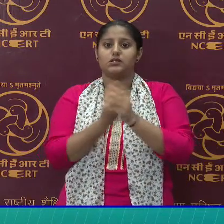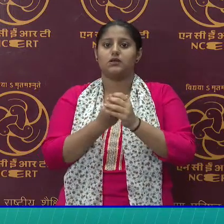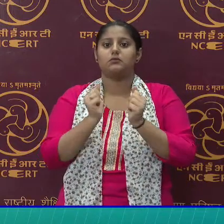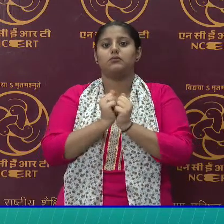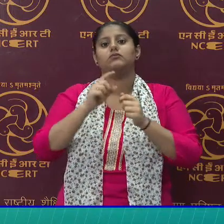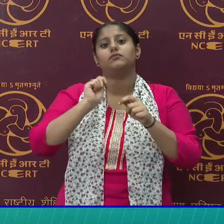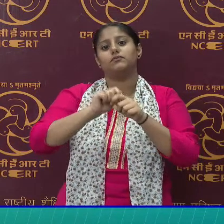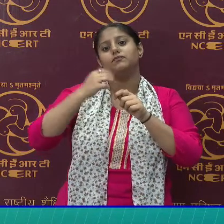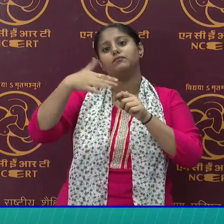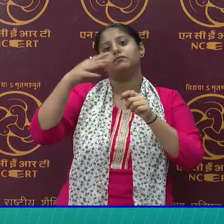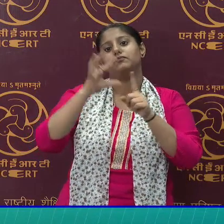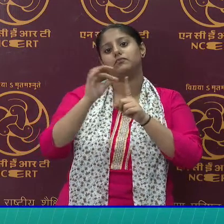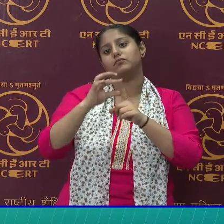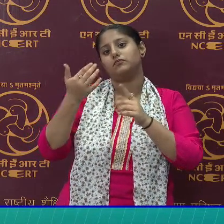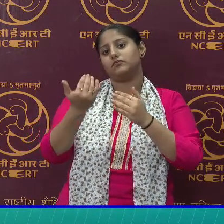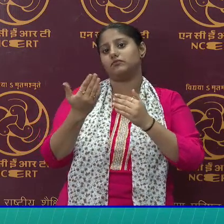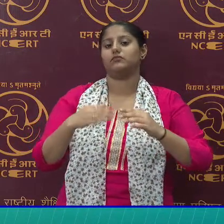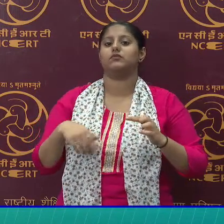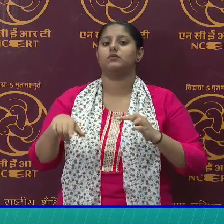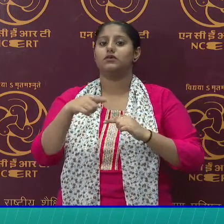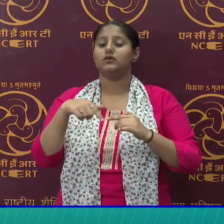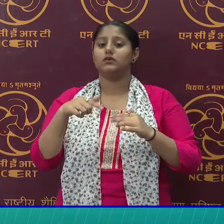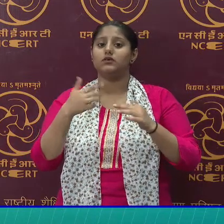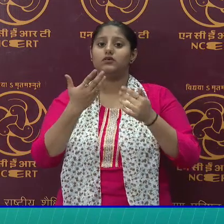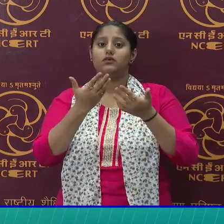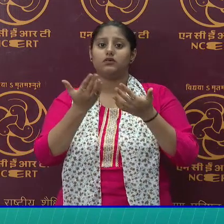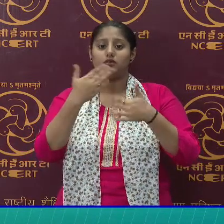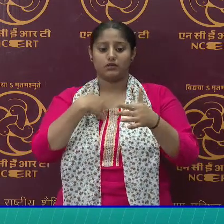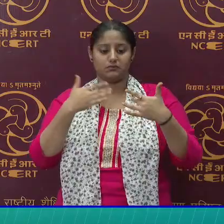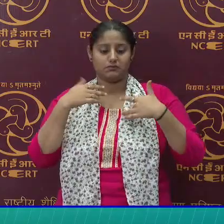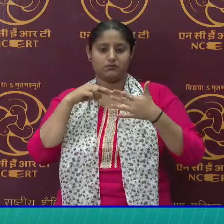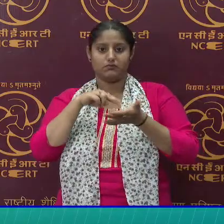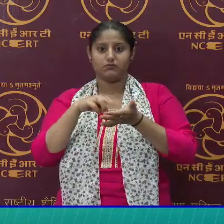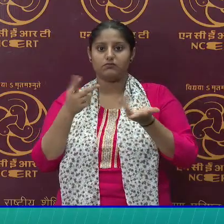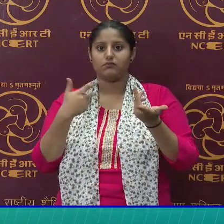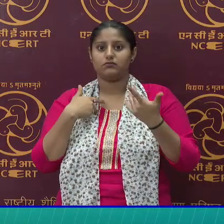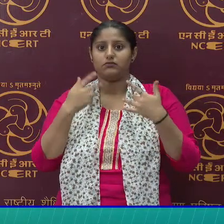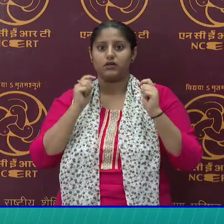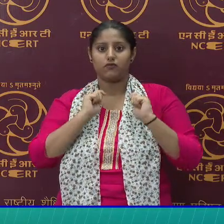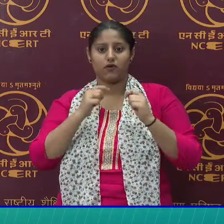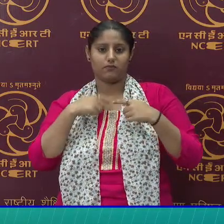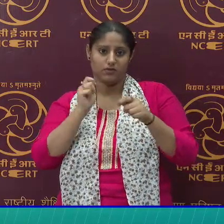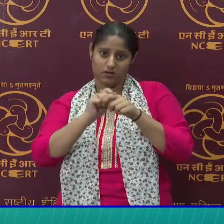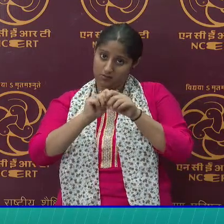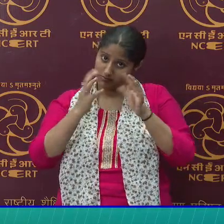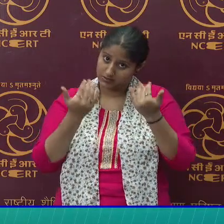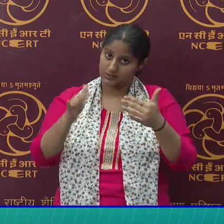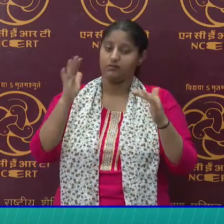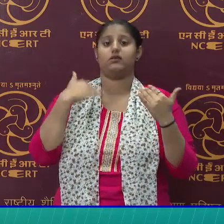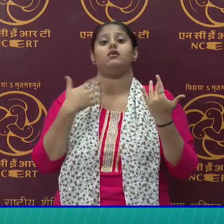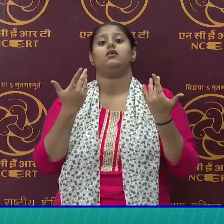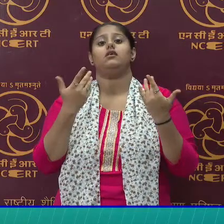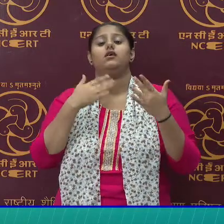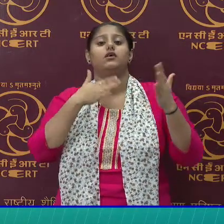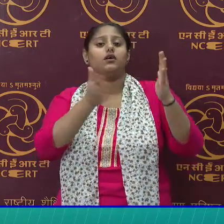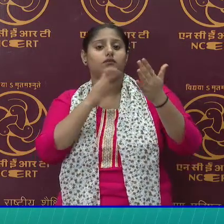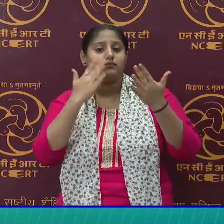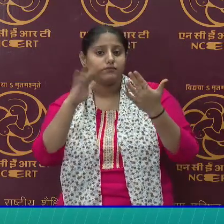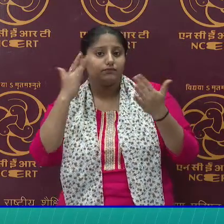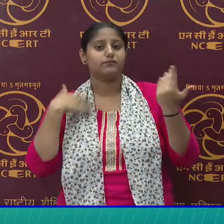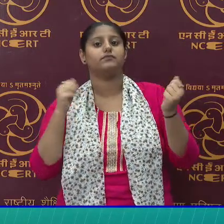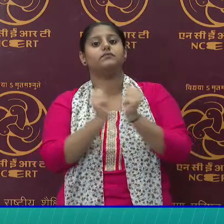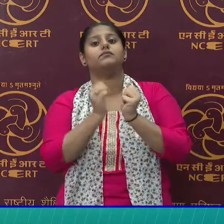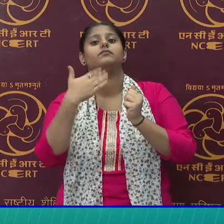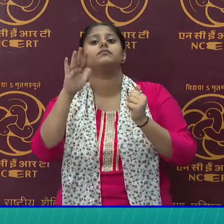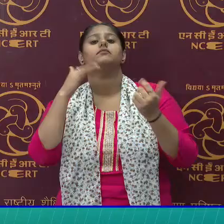move ahead in isolation. We stand together, we work together, we sing together, and